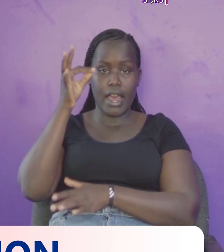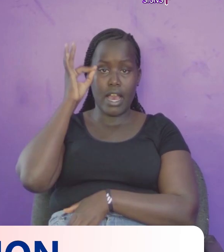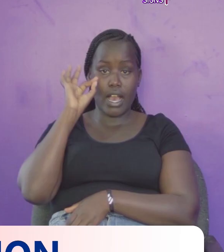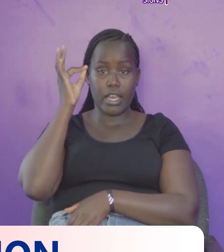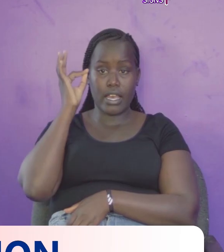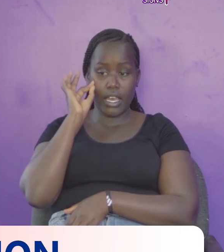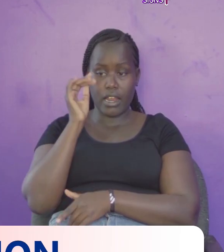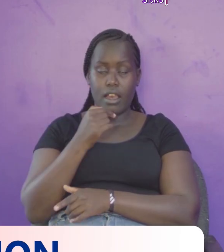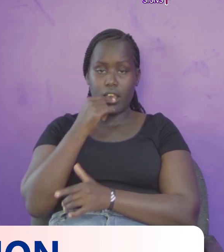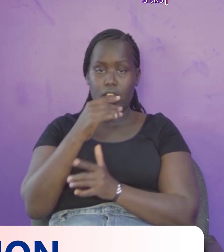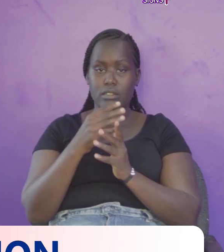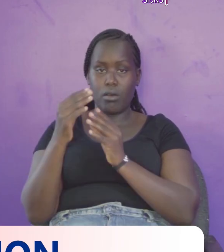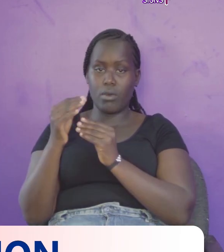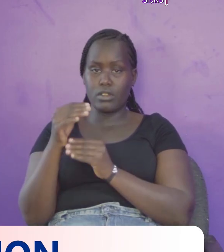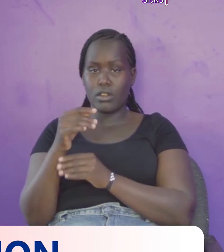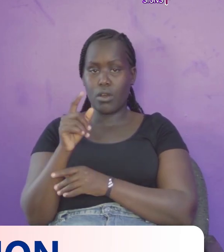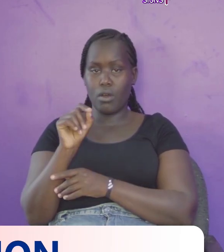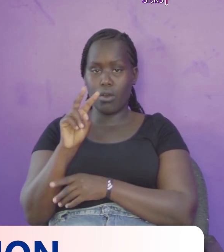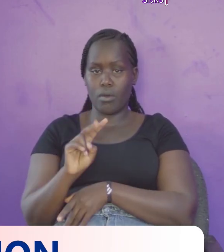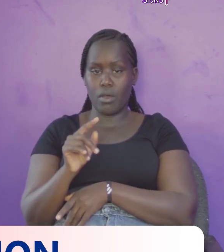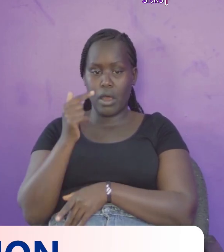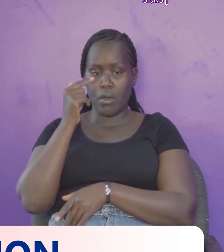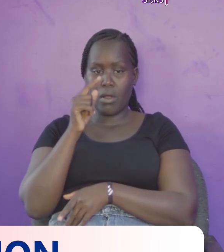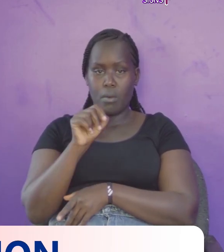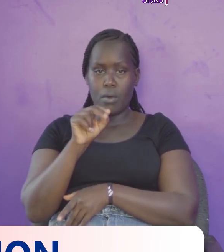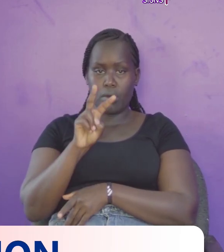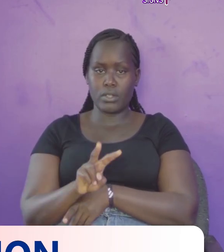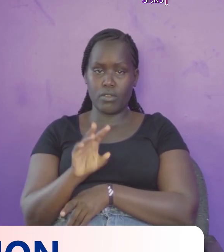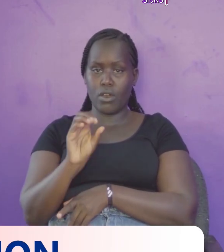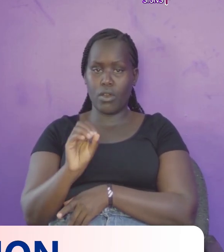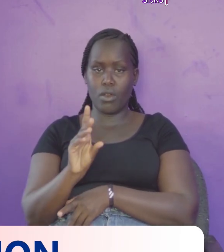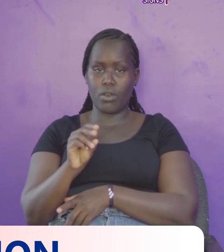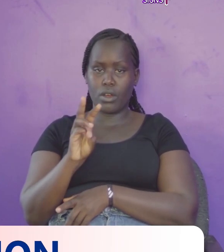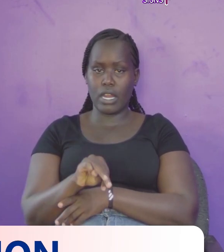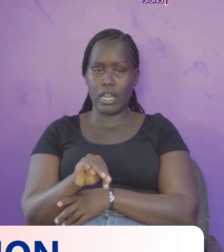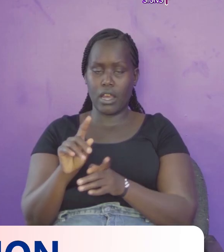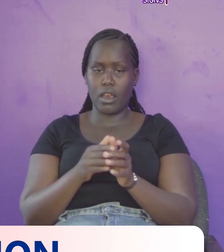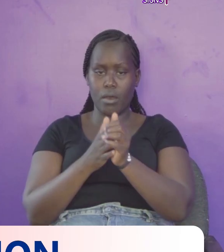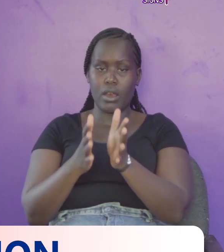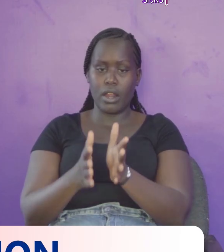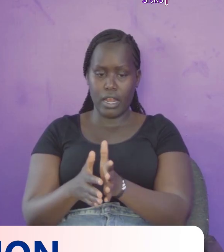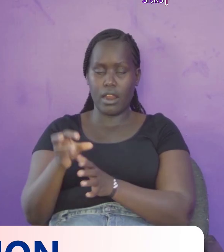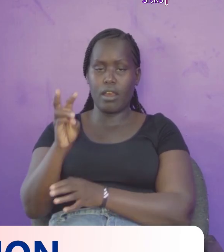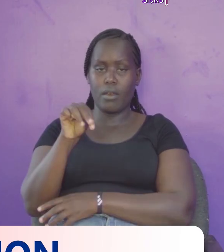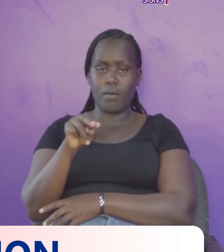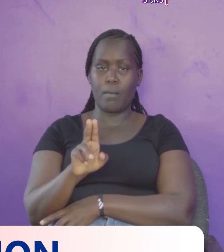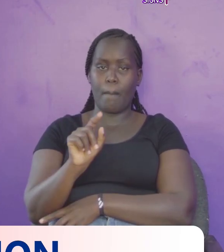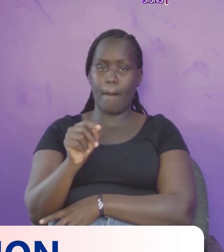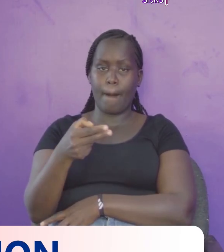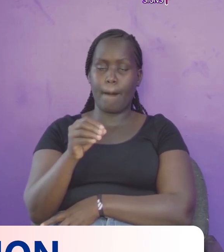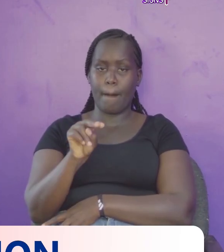went to see the body. We saw him on TV in Kasarani, ODM Disabilities League leader. Mudhoni, party